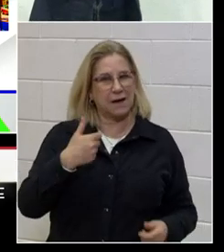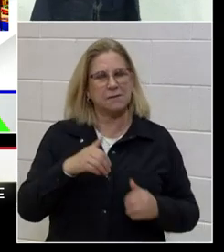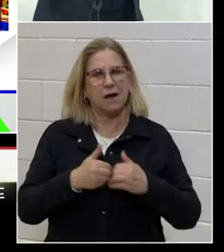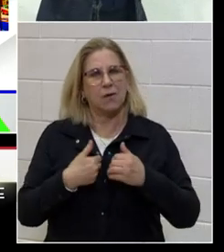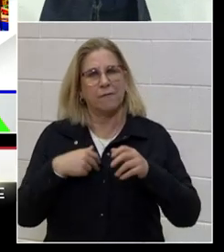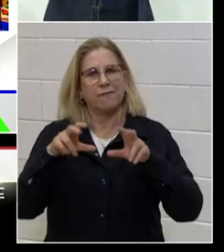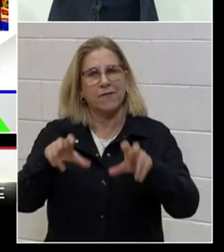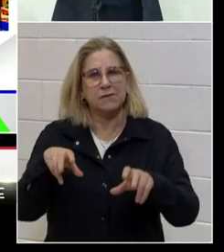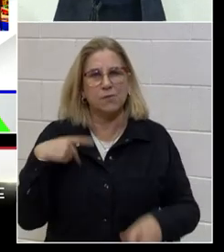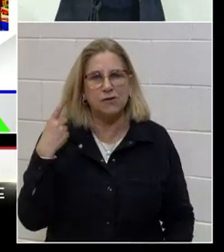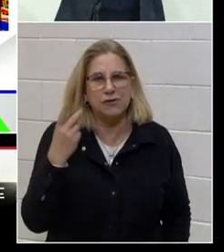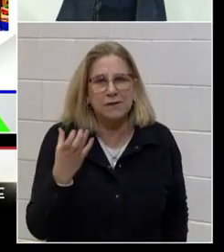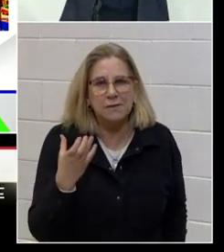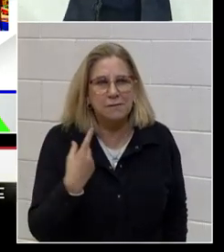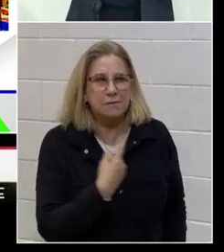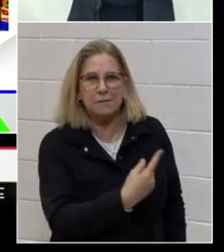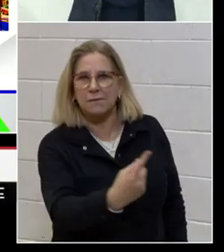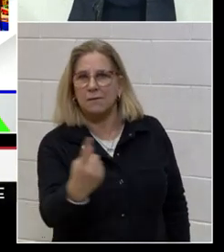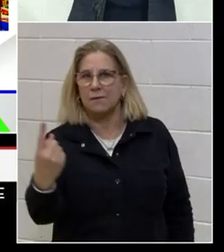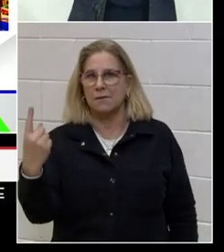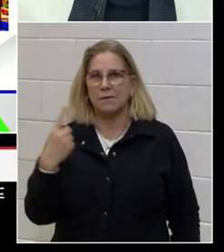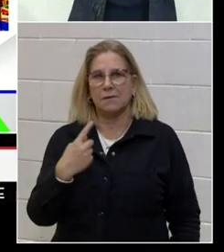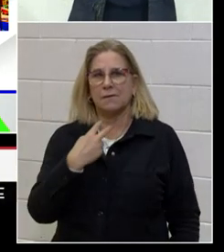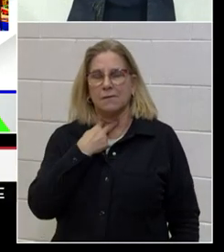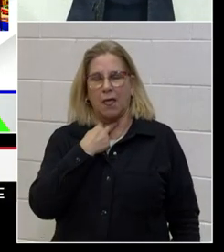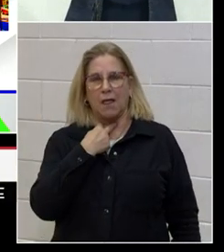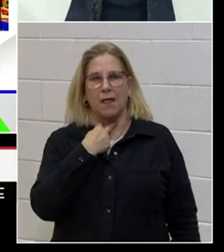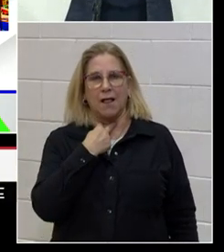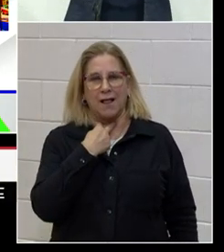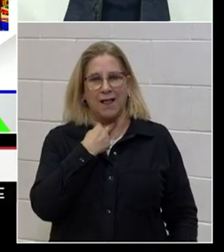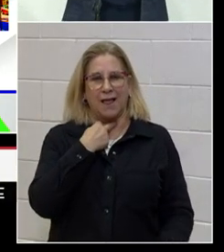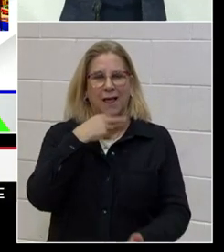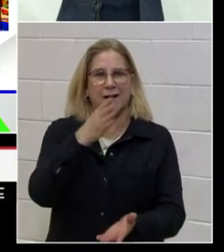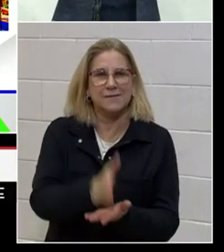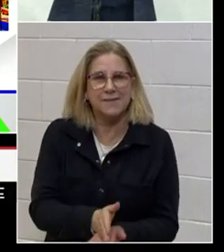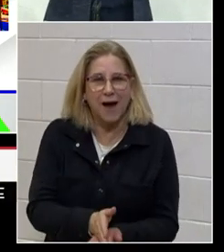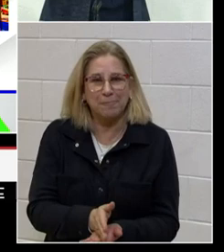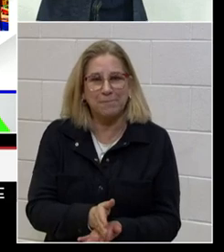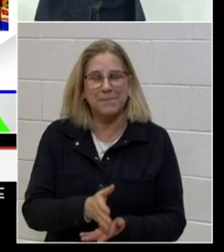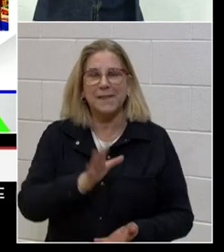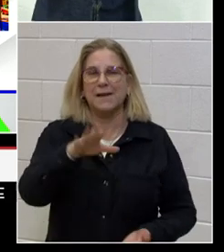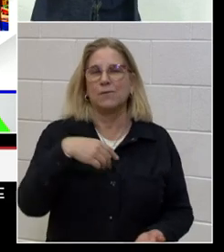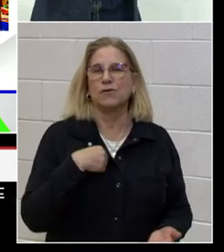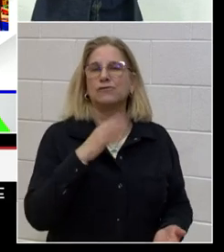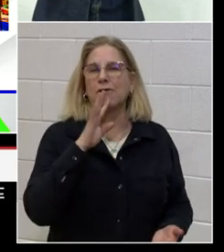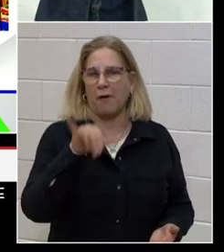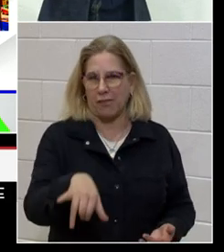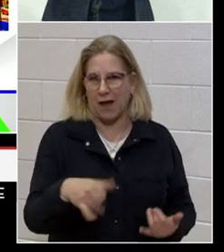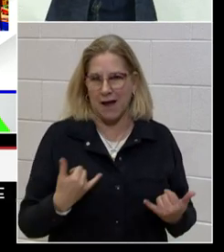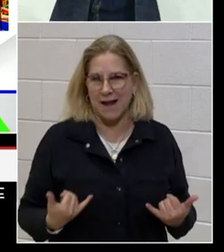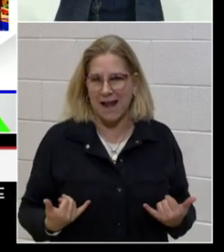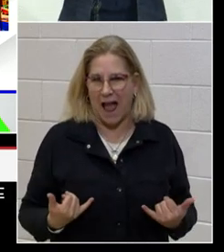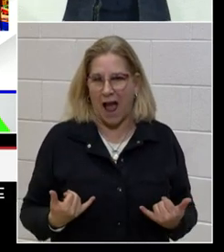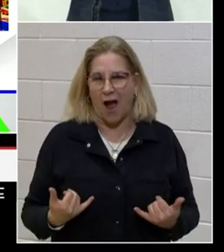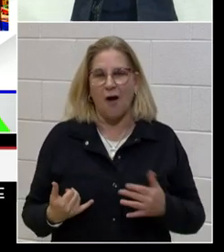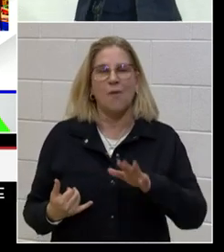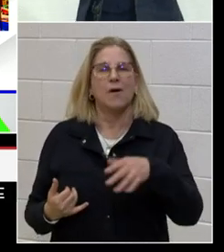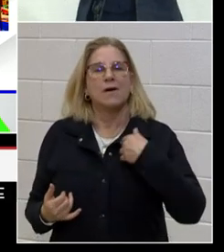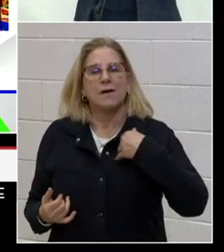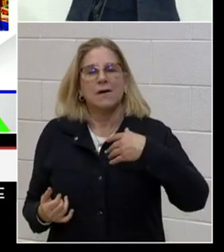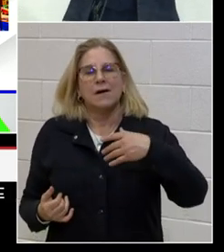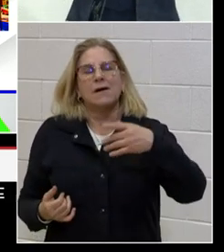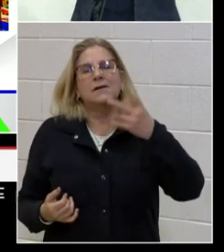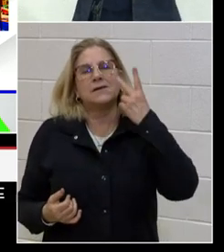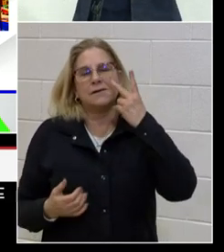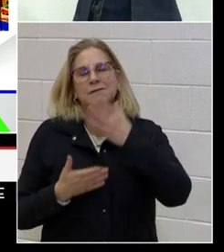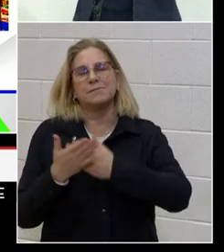to Washington. So that's what we're talking about today. We expect to see some slowdowns in some of those revenues, or they won't